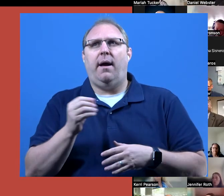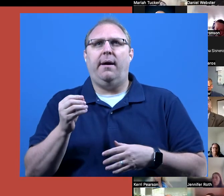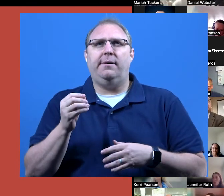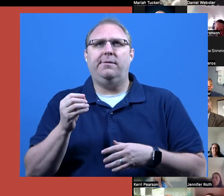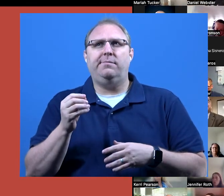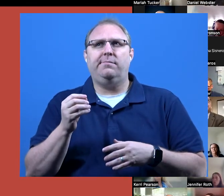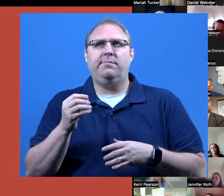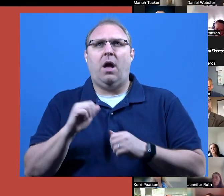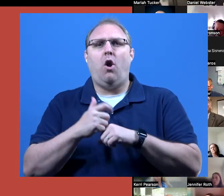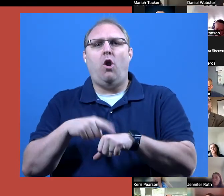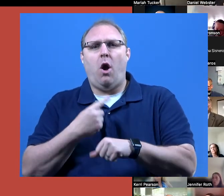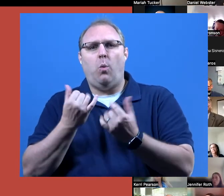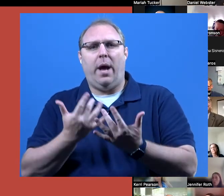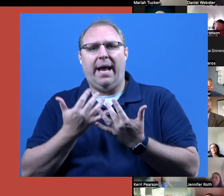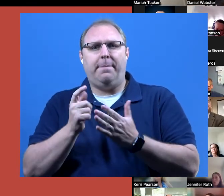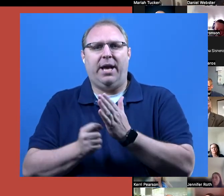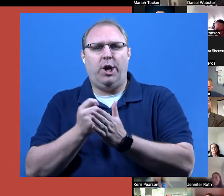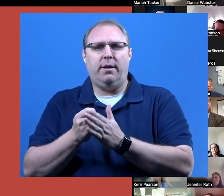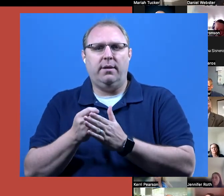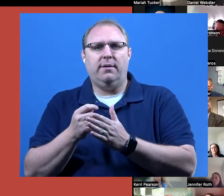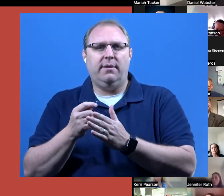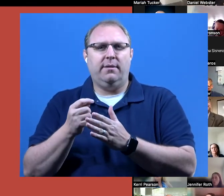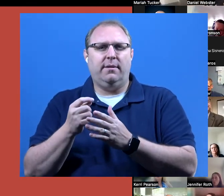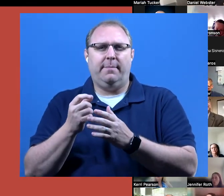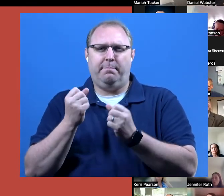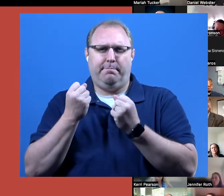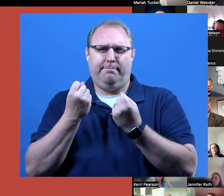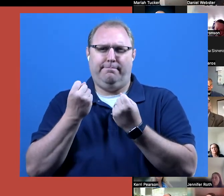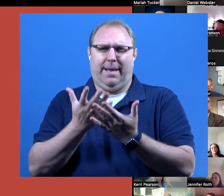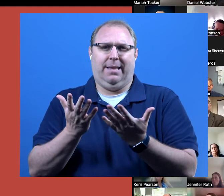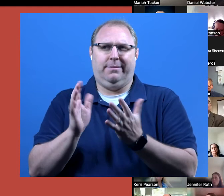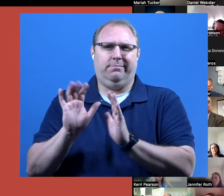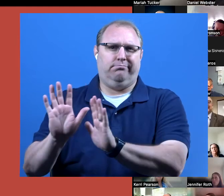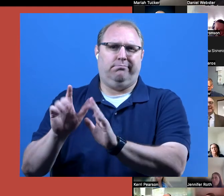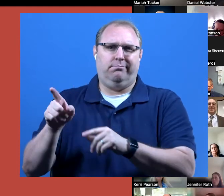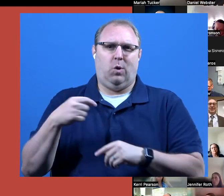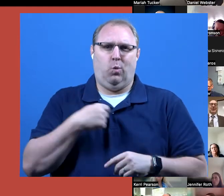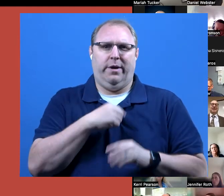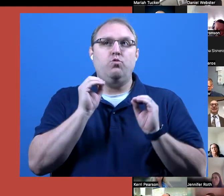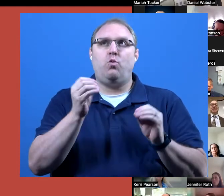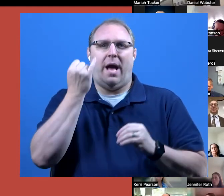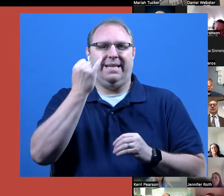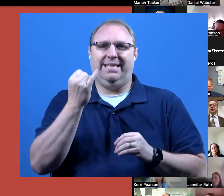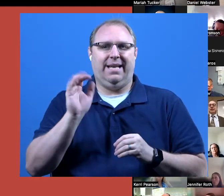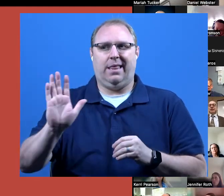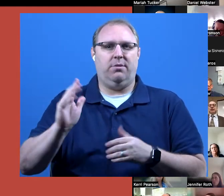them connect. but that's right. Yeah. That's not quite what I said, I guess. you're All right.